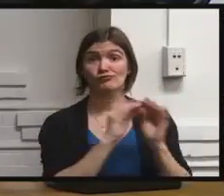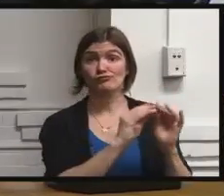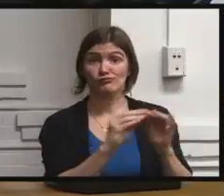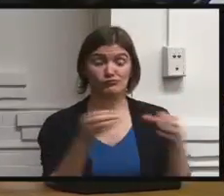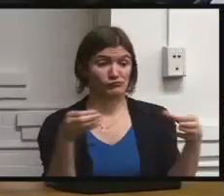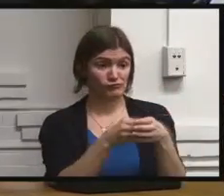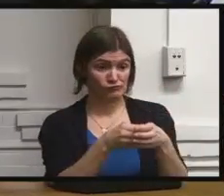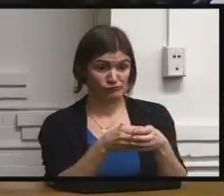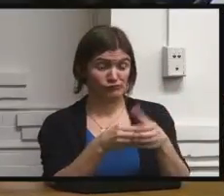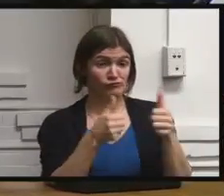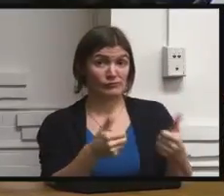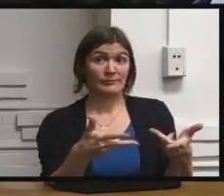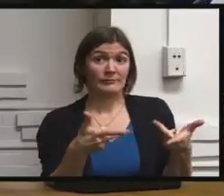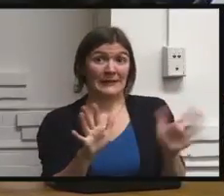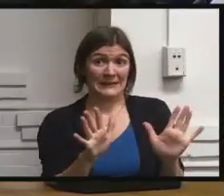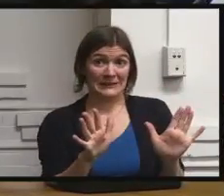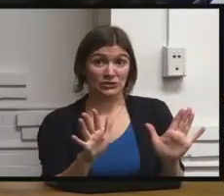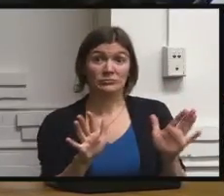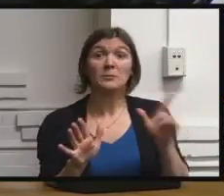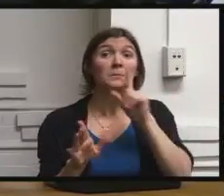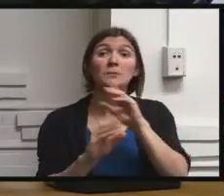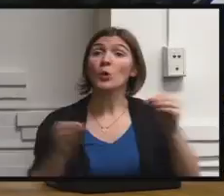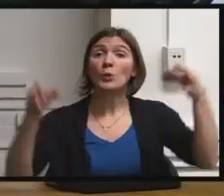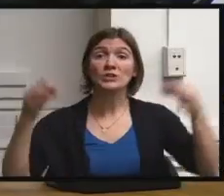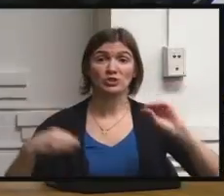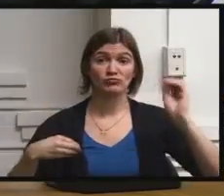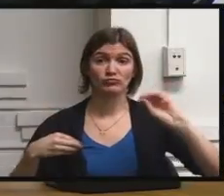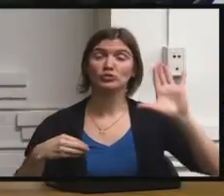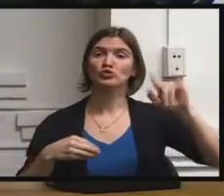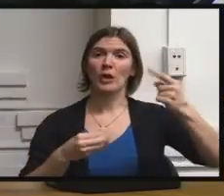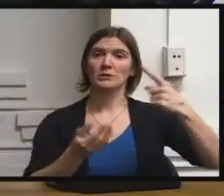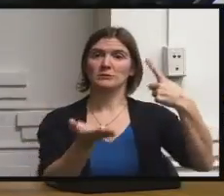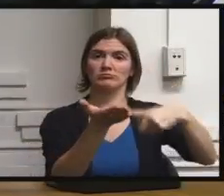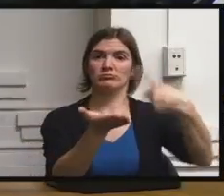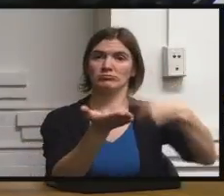in executive session, we didn't make any decisions.